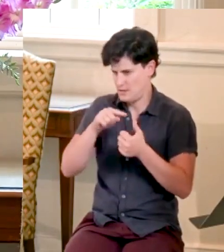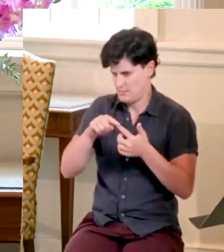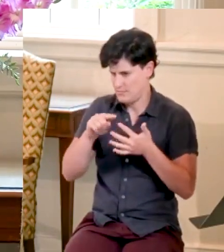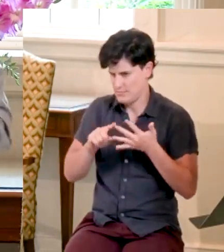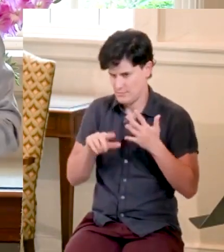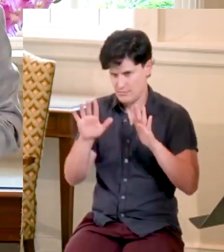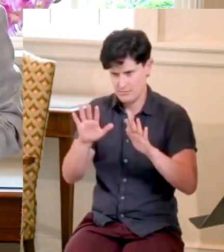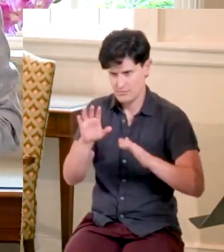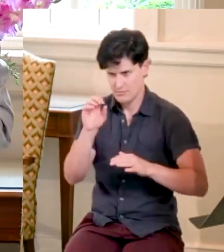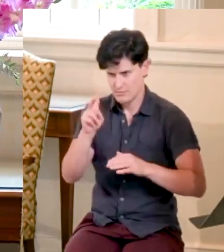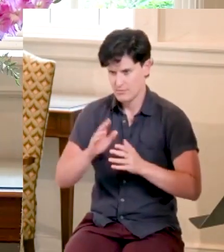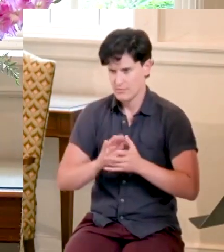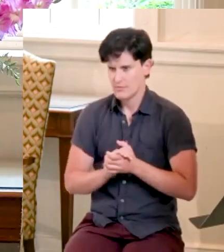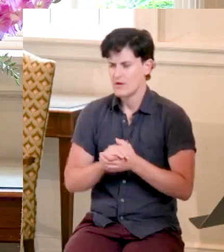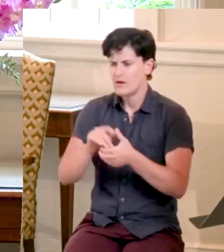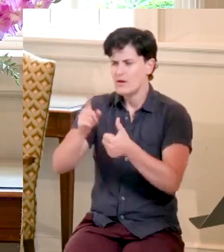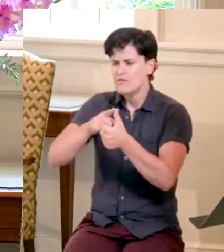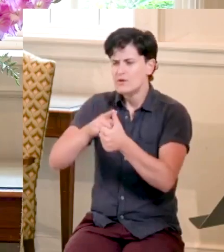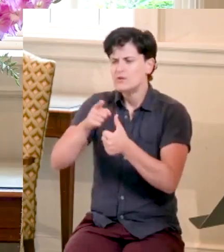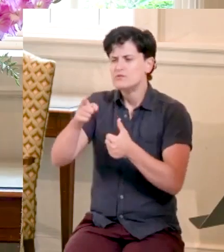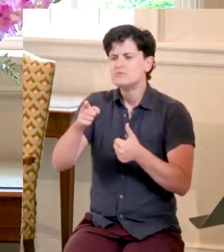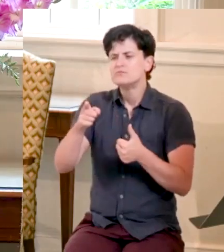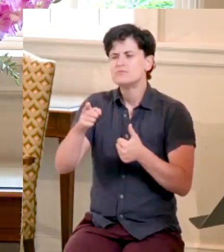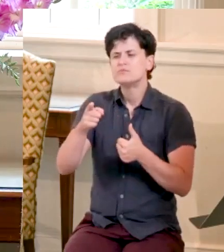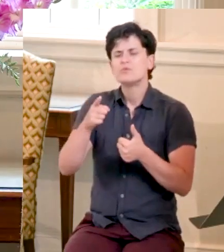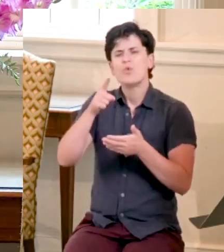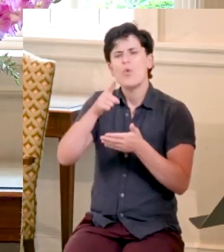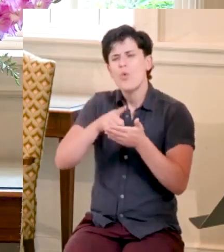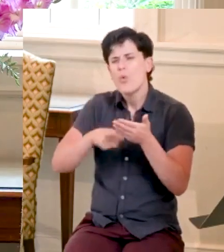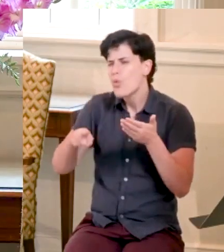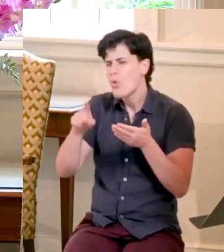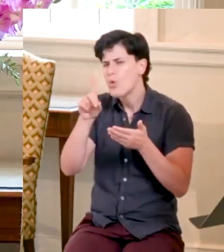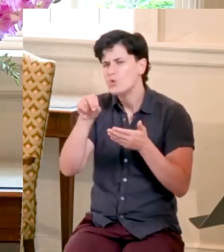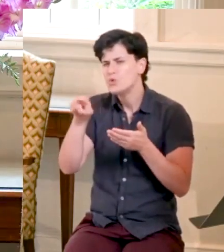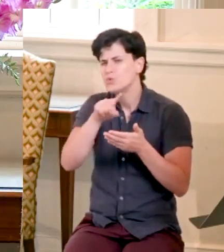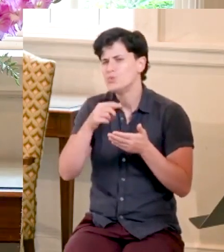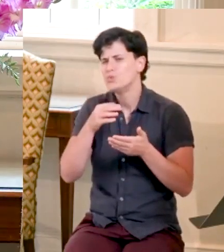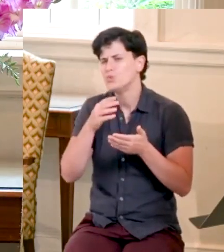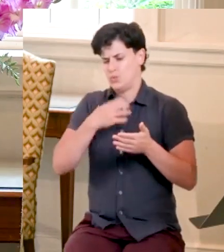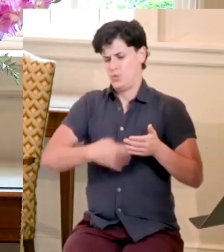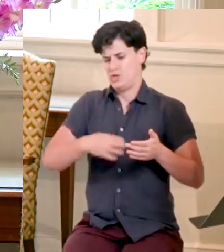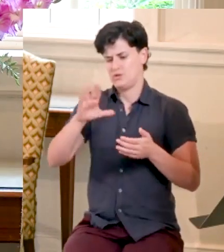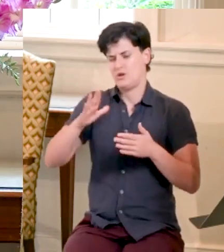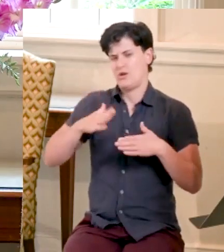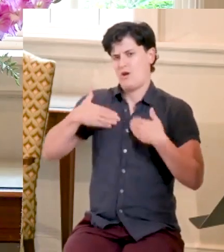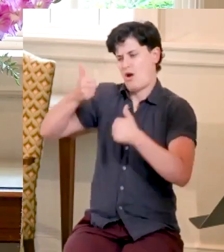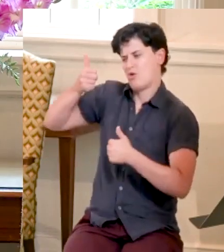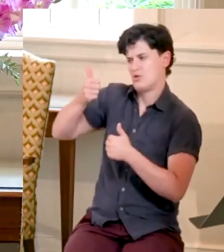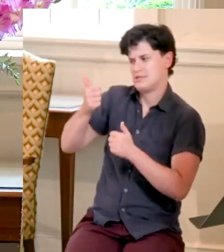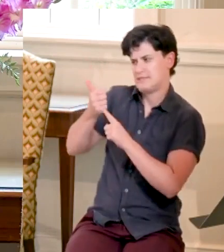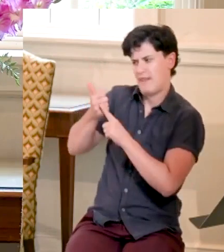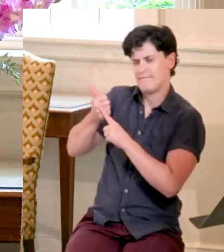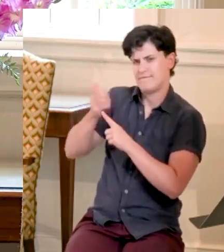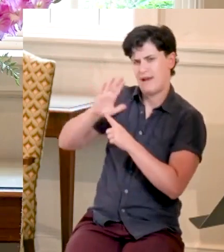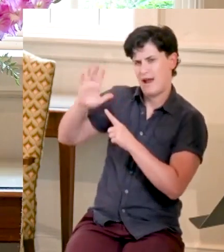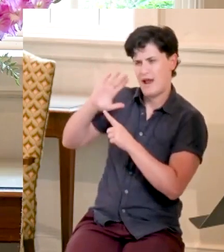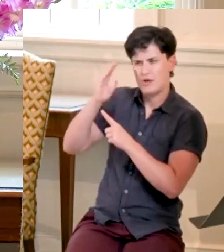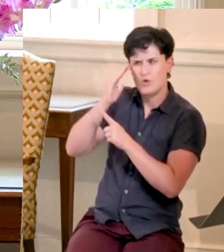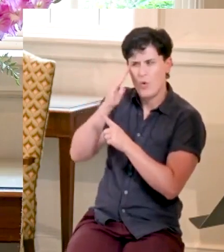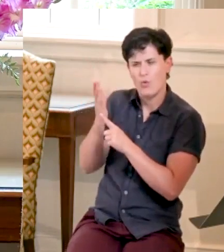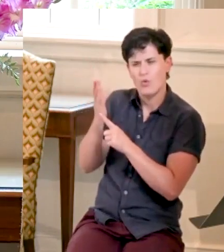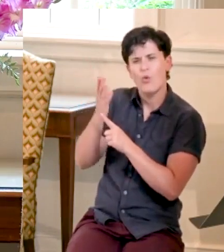First, what do you wish your younger self had known? What could have